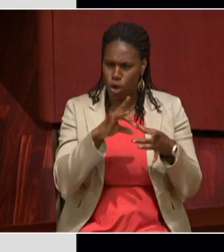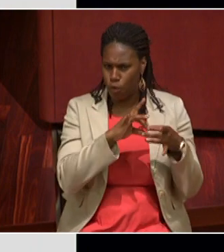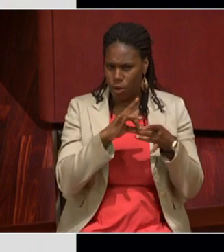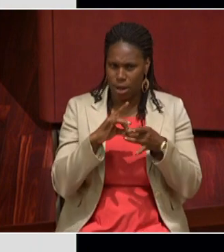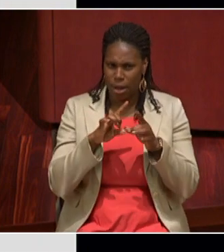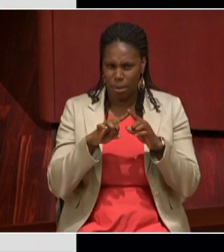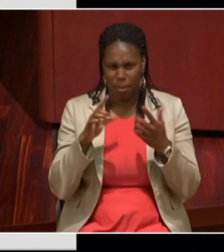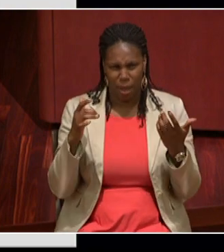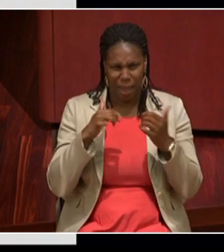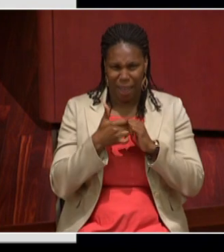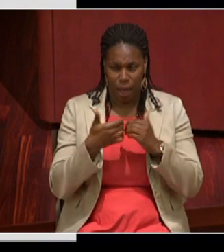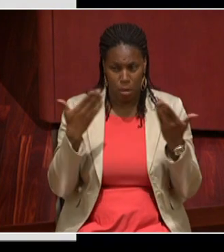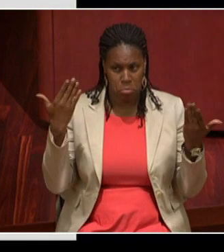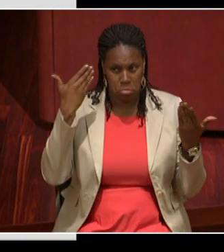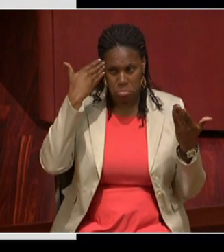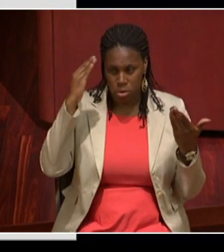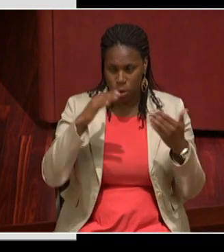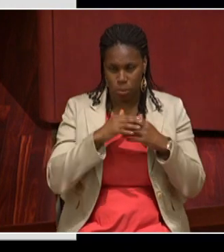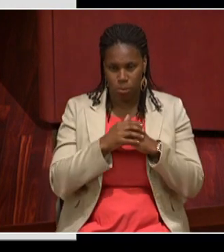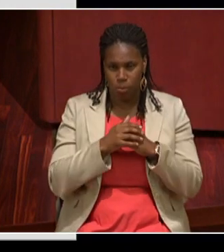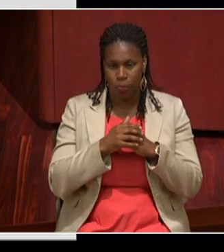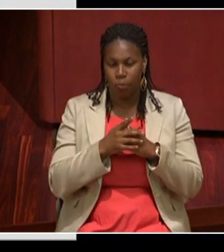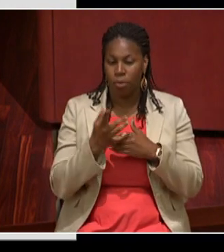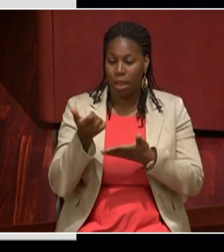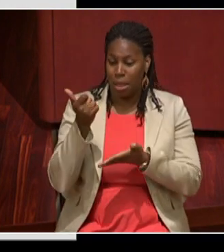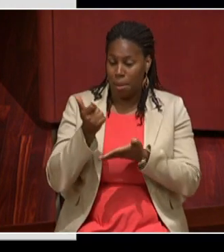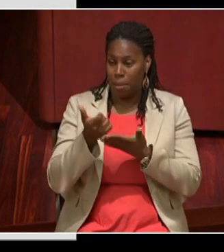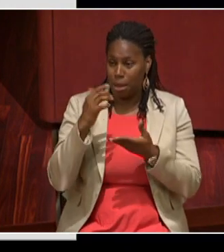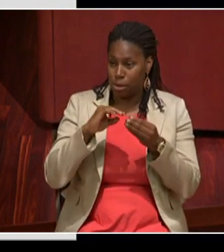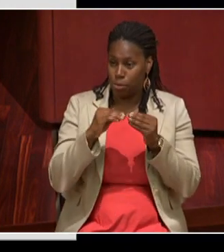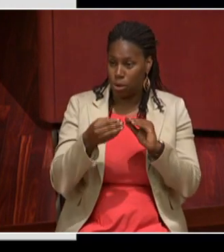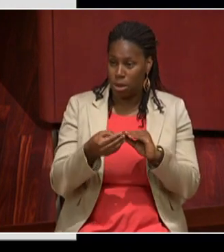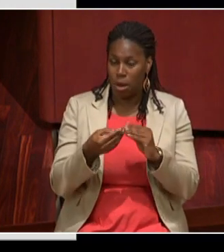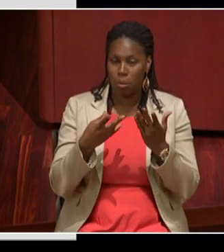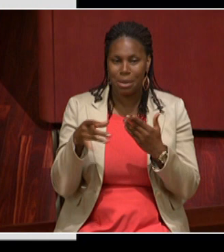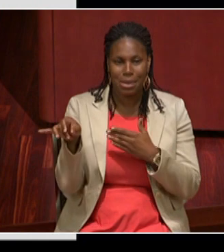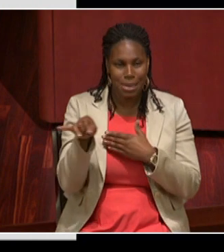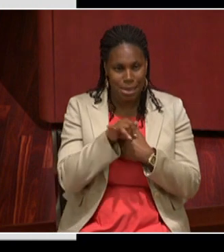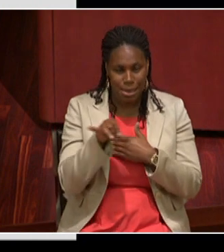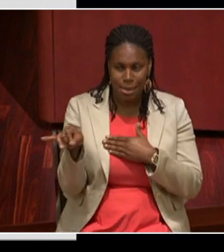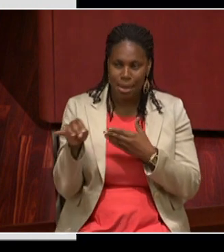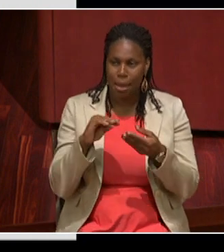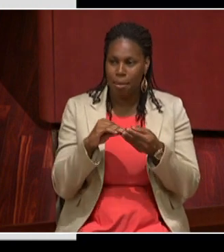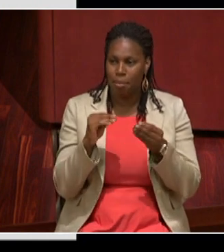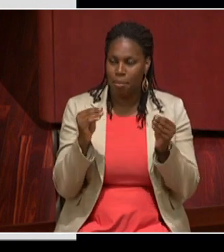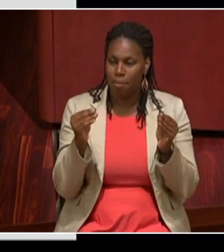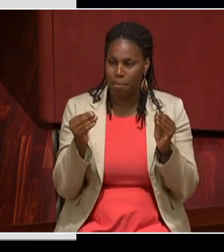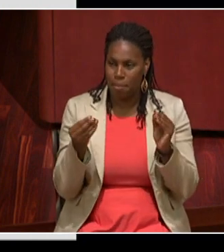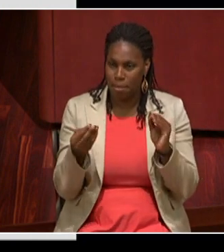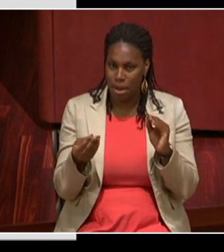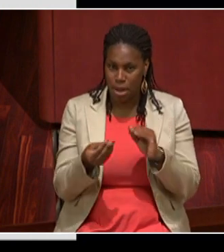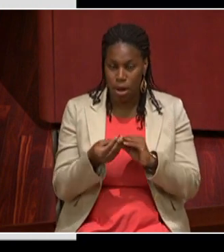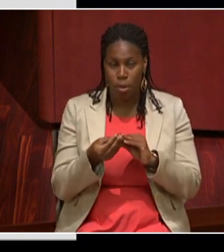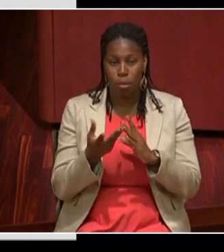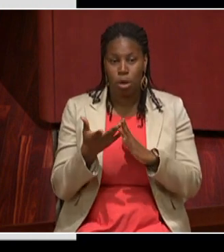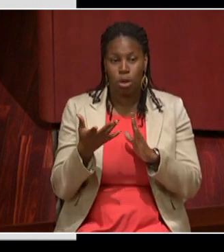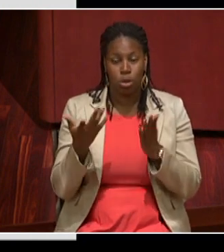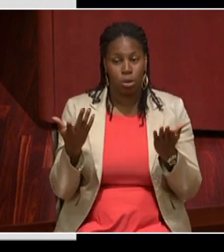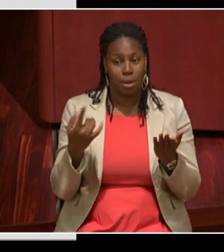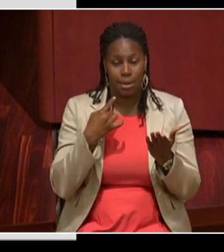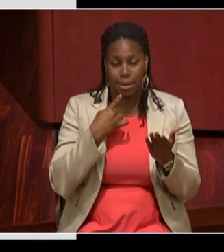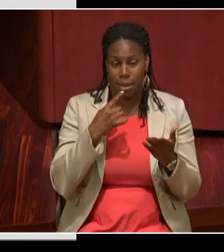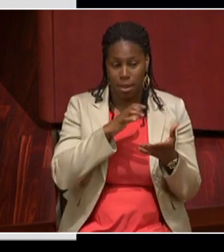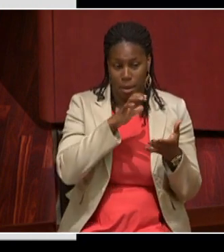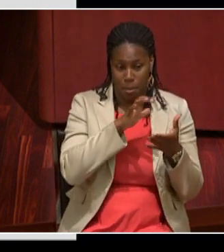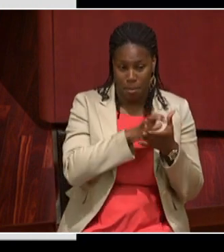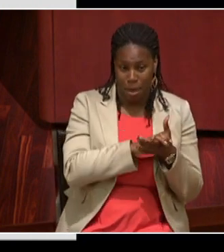exactly how. We do have their passport number, and it's the same number. So that indicates that they're either married